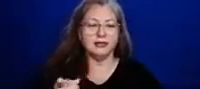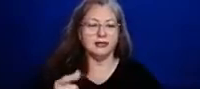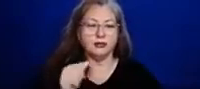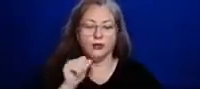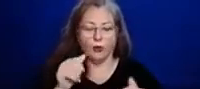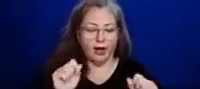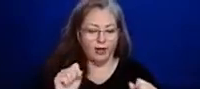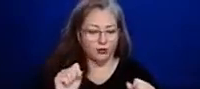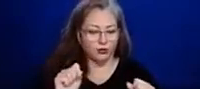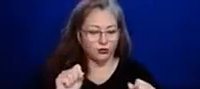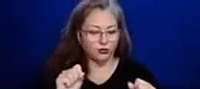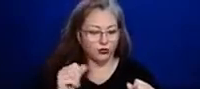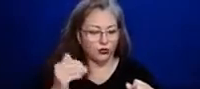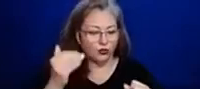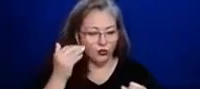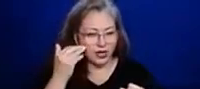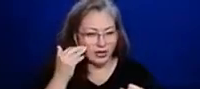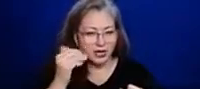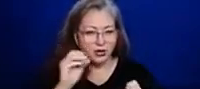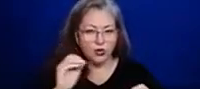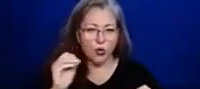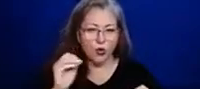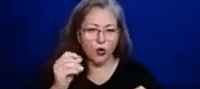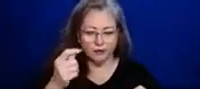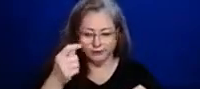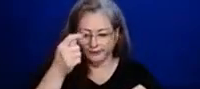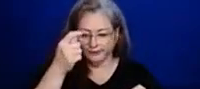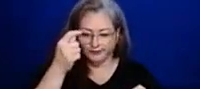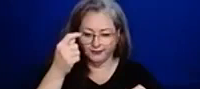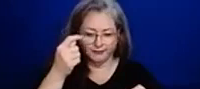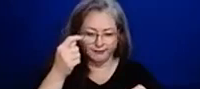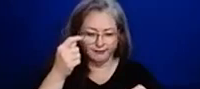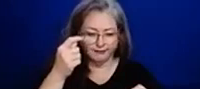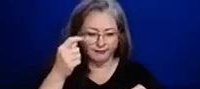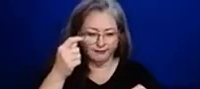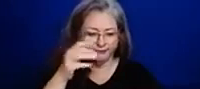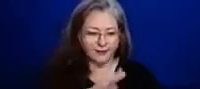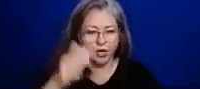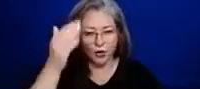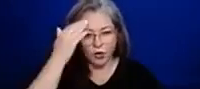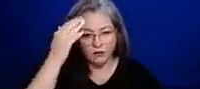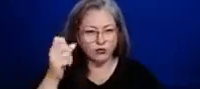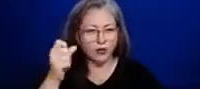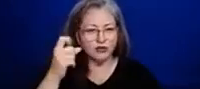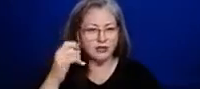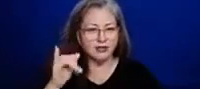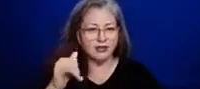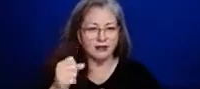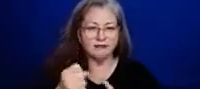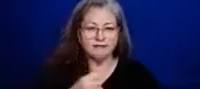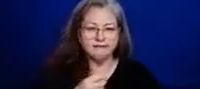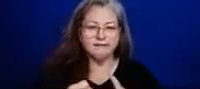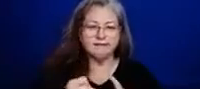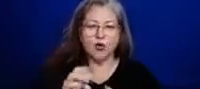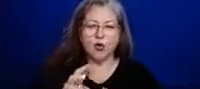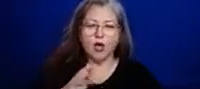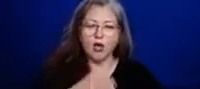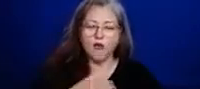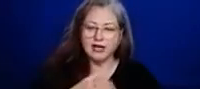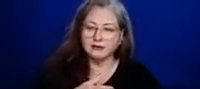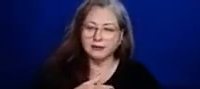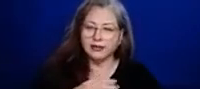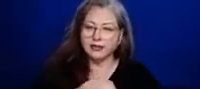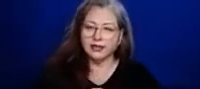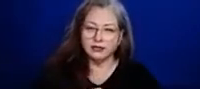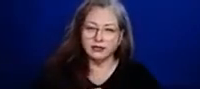know, the knowledge or the conscience to recognize acoso, we call it in Spanish, harassment would be in English,